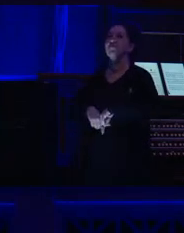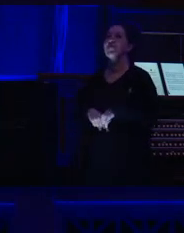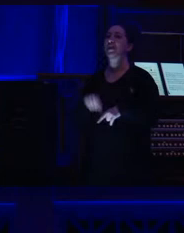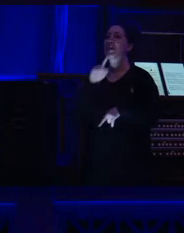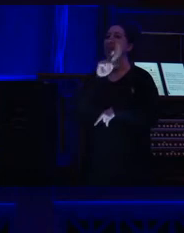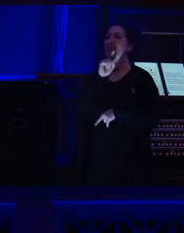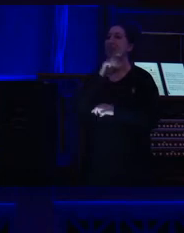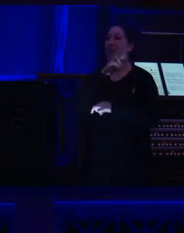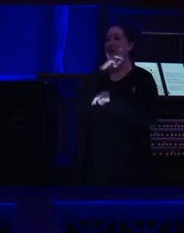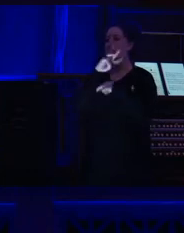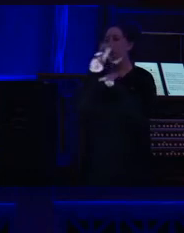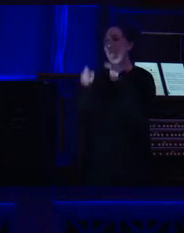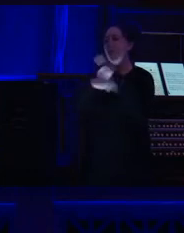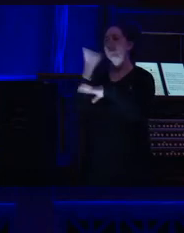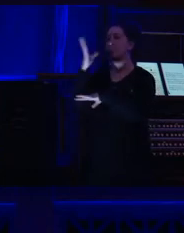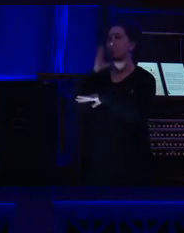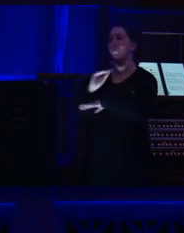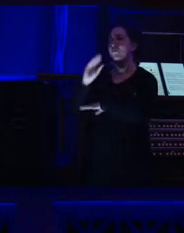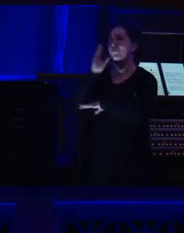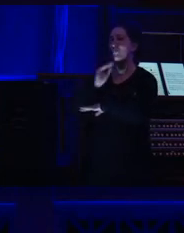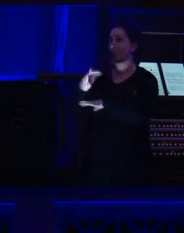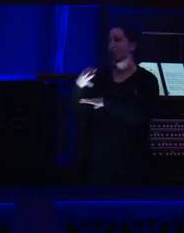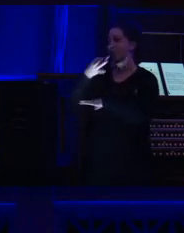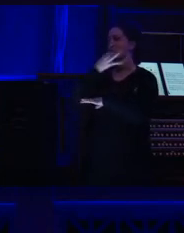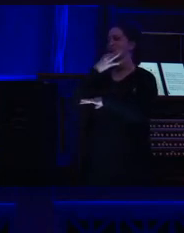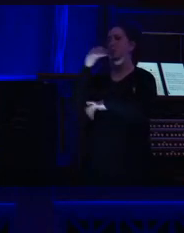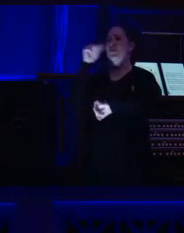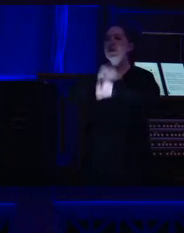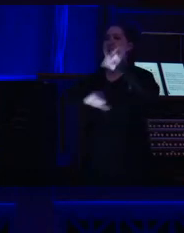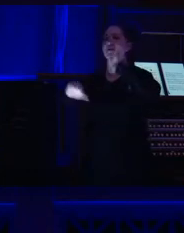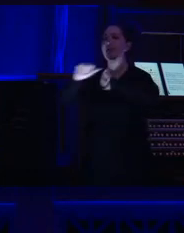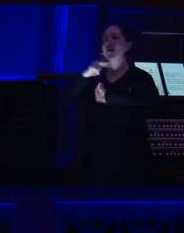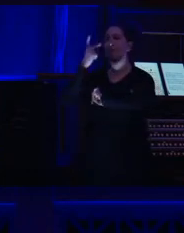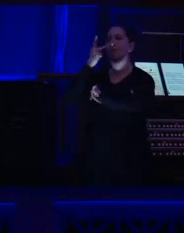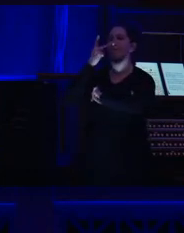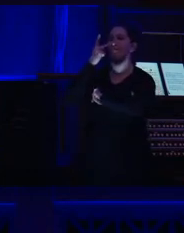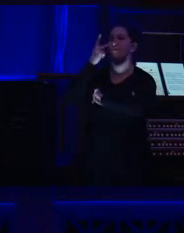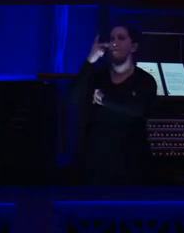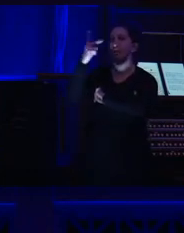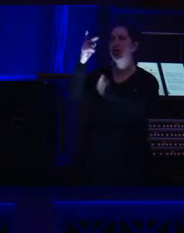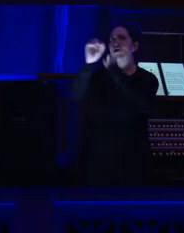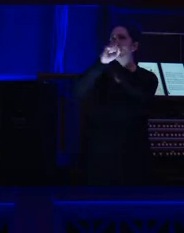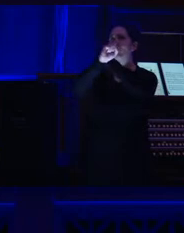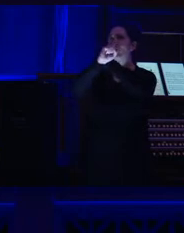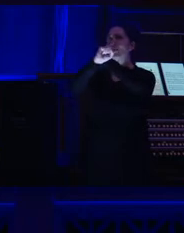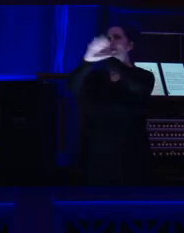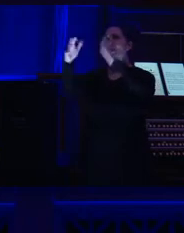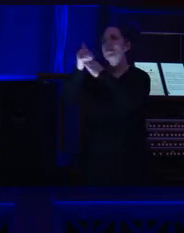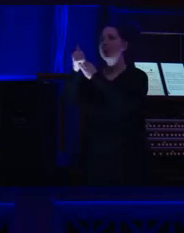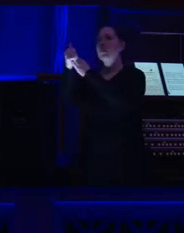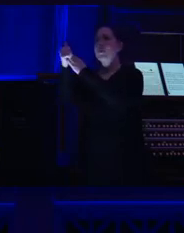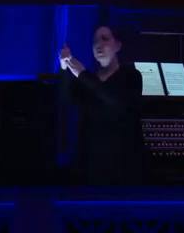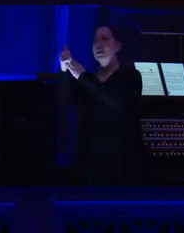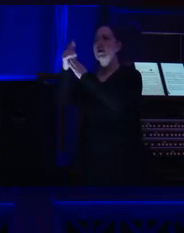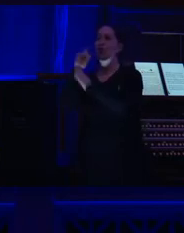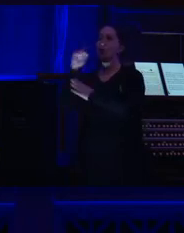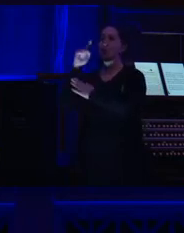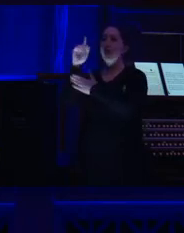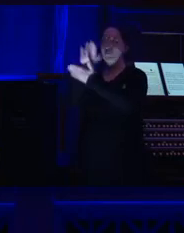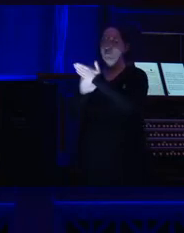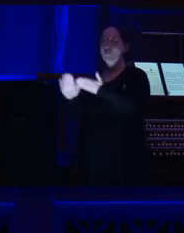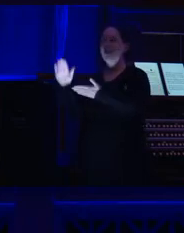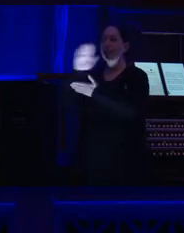He's a world-renowned expert in the science of vision and a visionary leader in higher